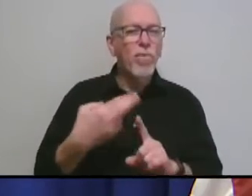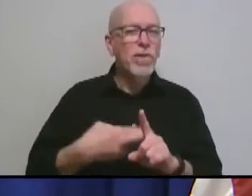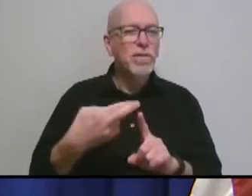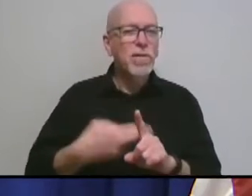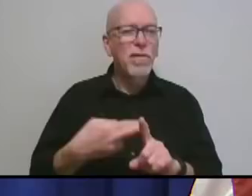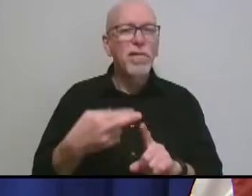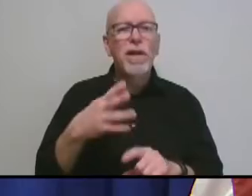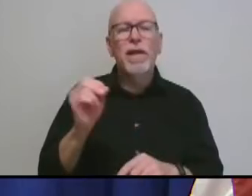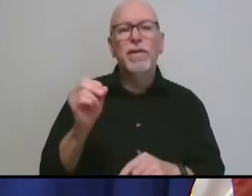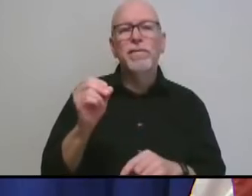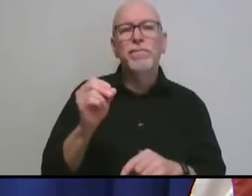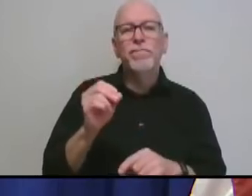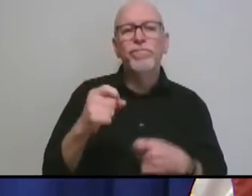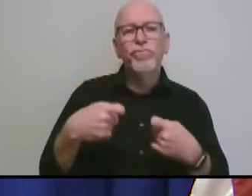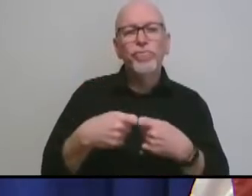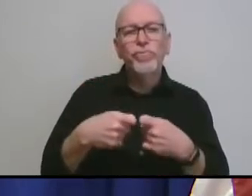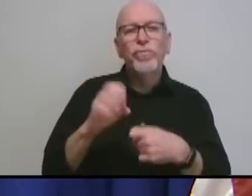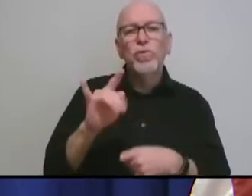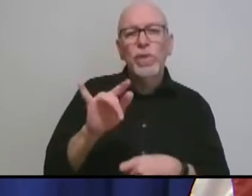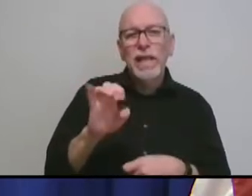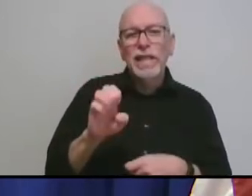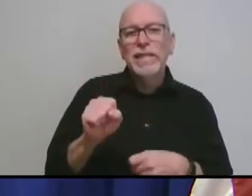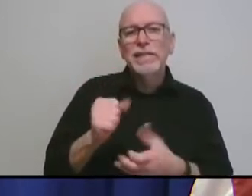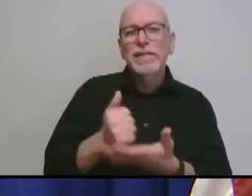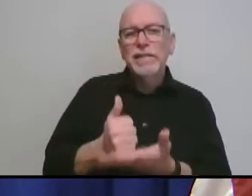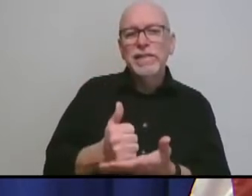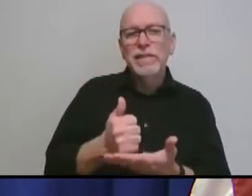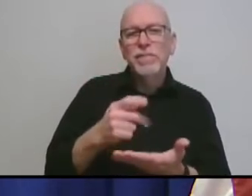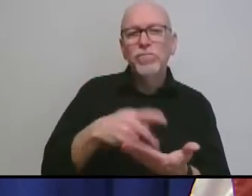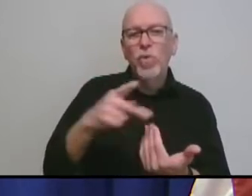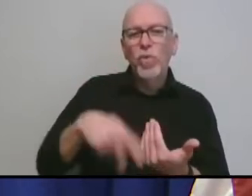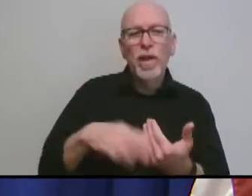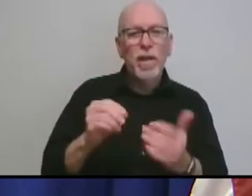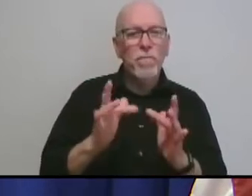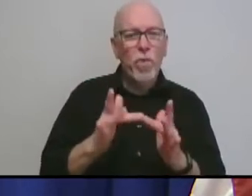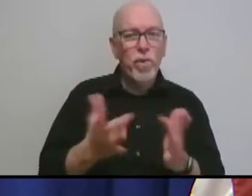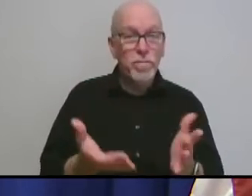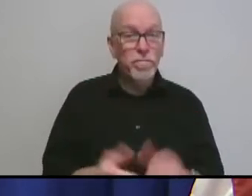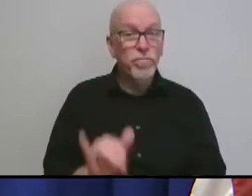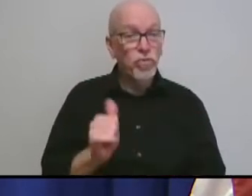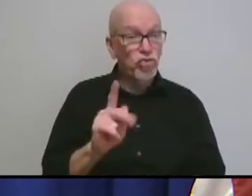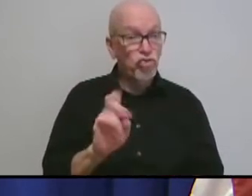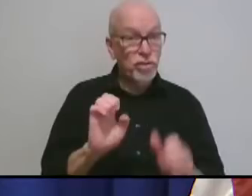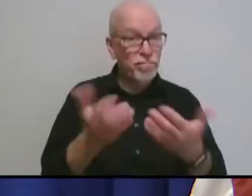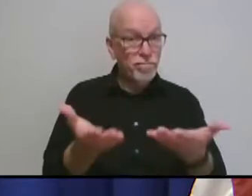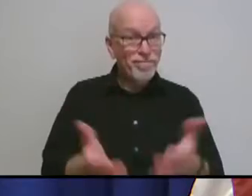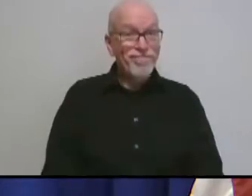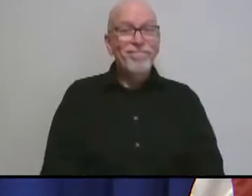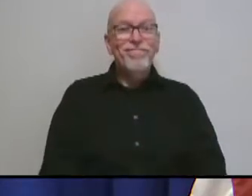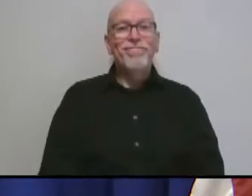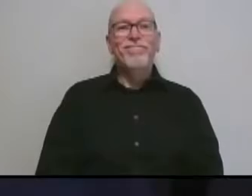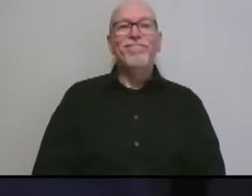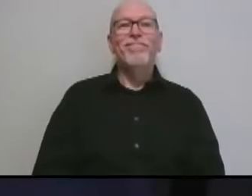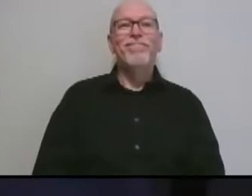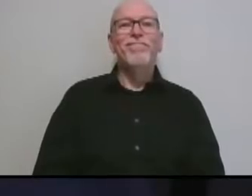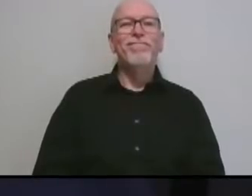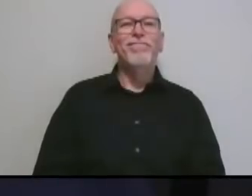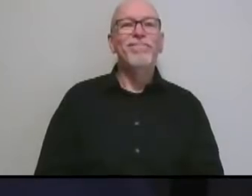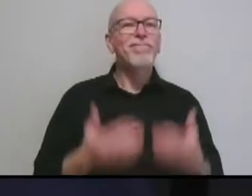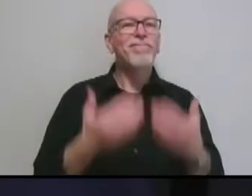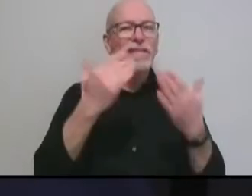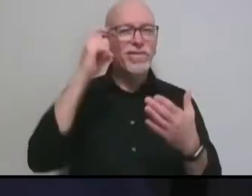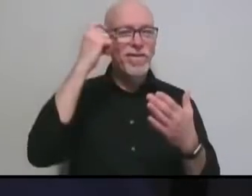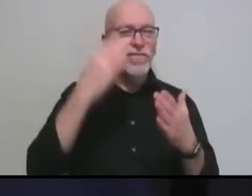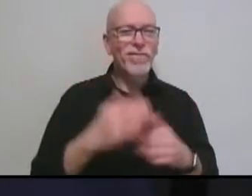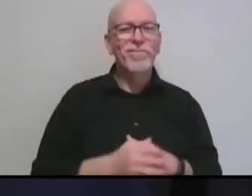and our utility assistance portal and program. Jake? Thank you, Governor.